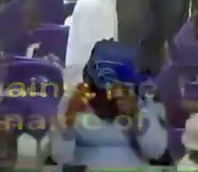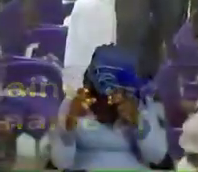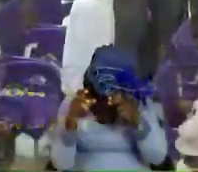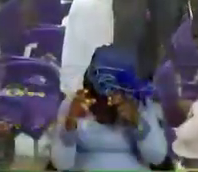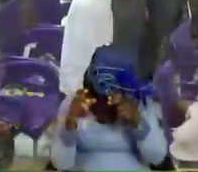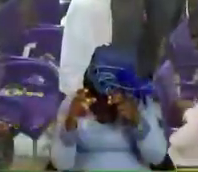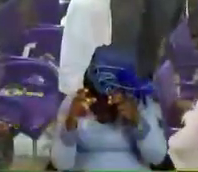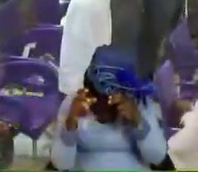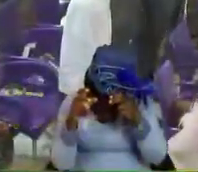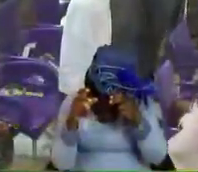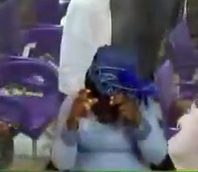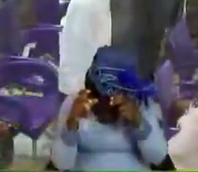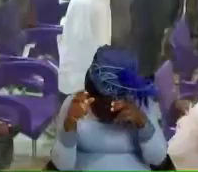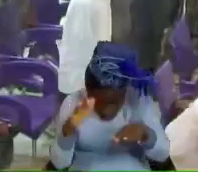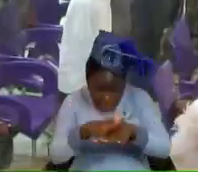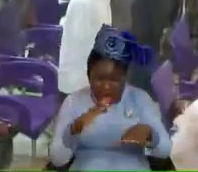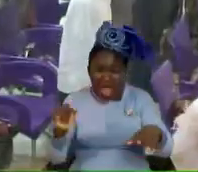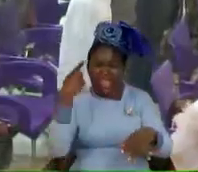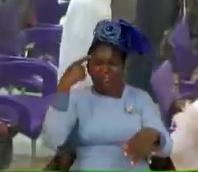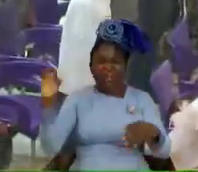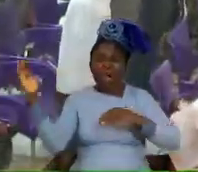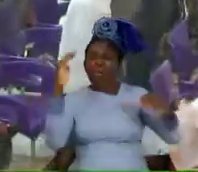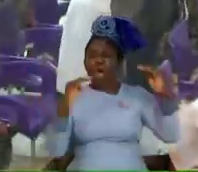Calling for war against my destiny.